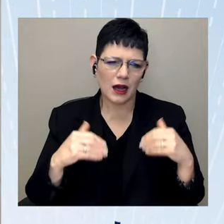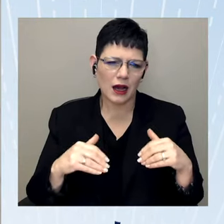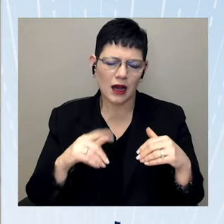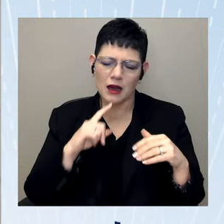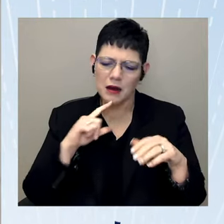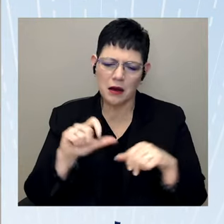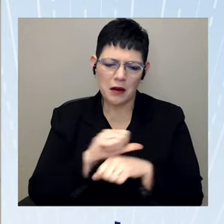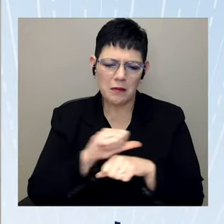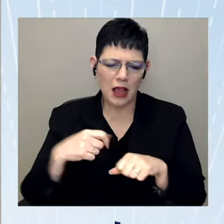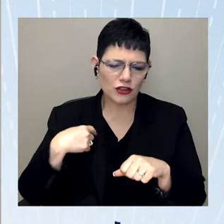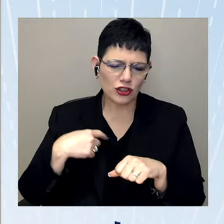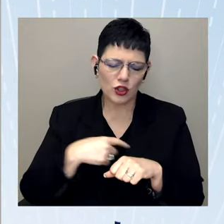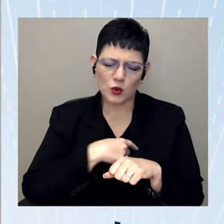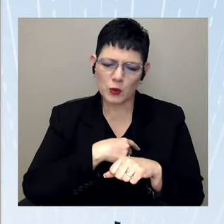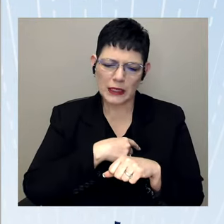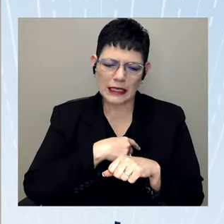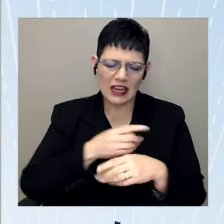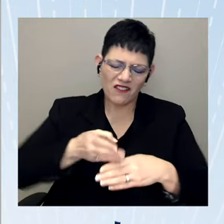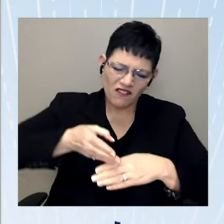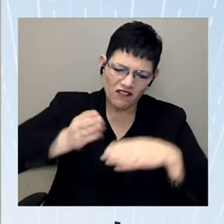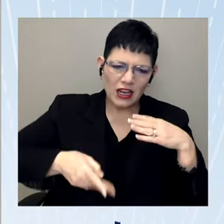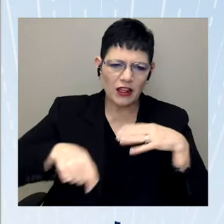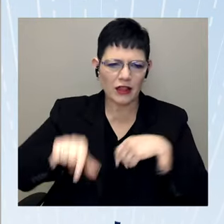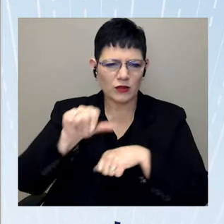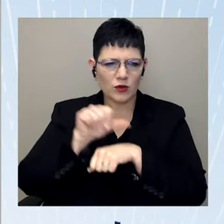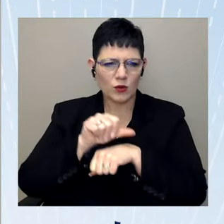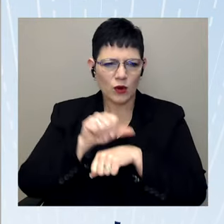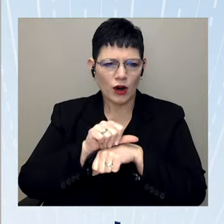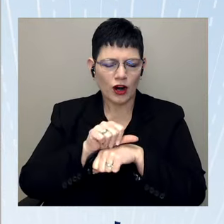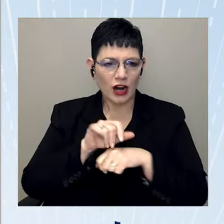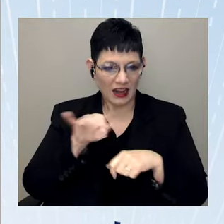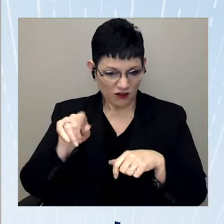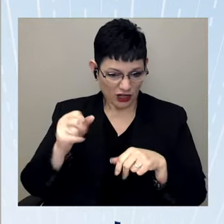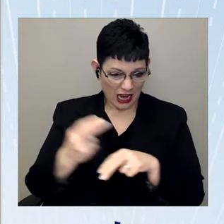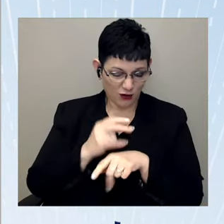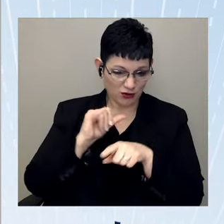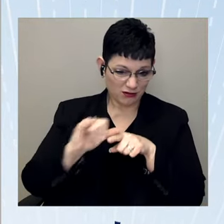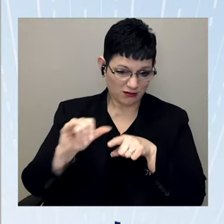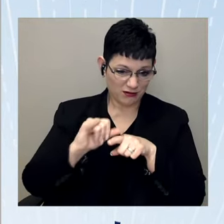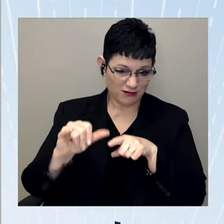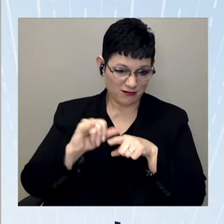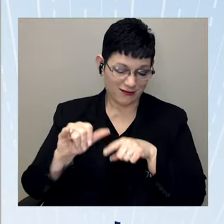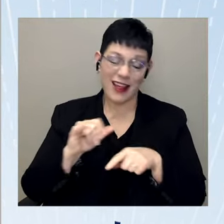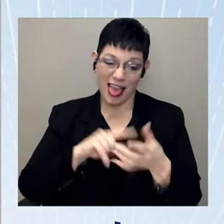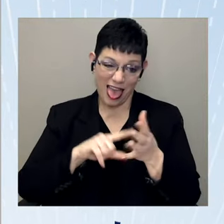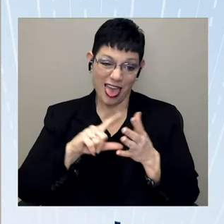hump. And when she can get away with using four-letter words, you know we're going to succeed. So.